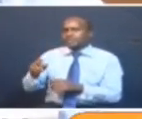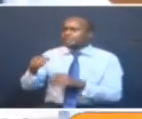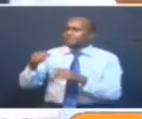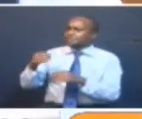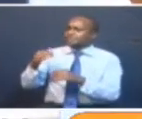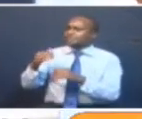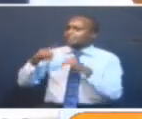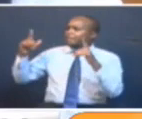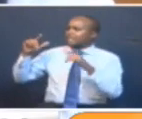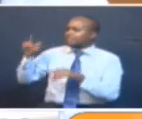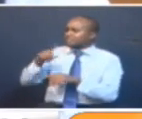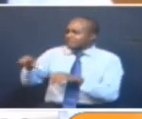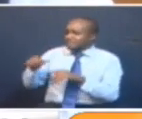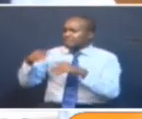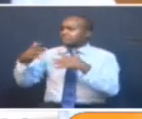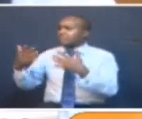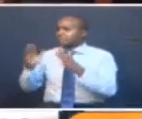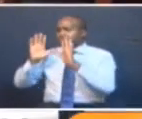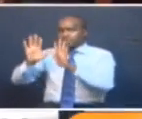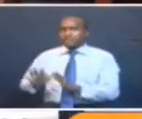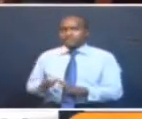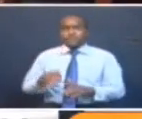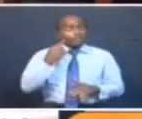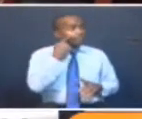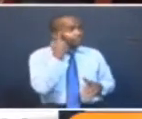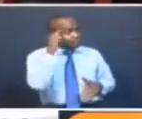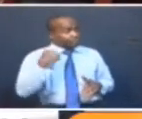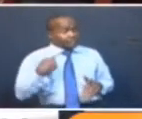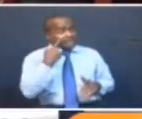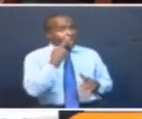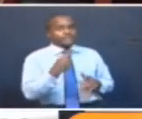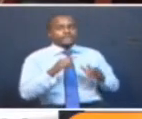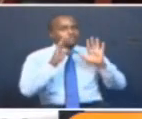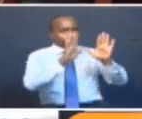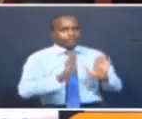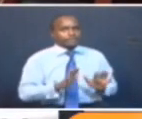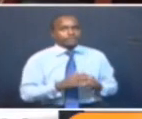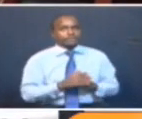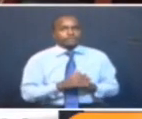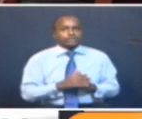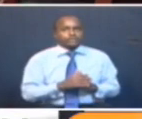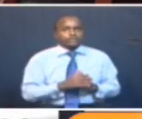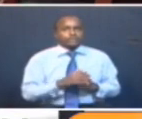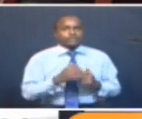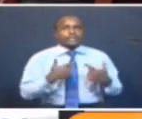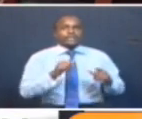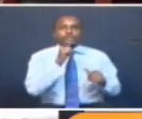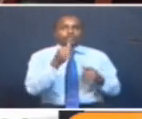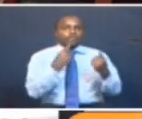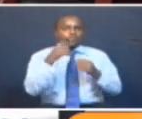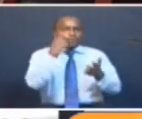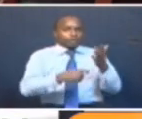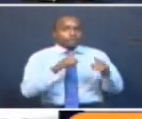game changer? I mean, we've heard all arguments. To me, it's game change. Let's not talk about the cost, but it's game change.